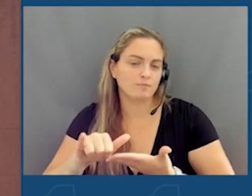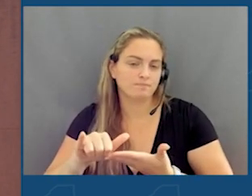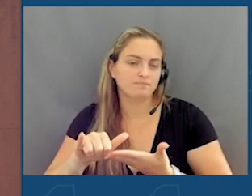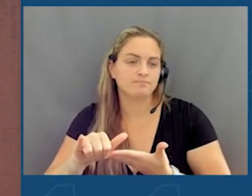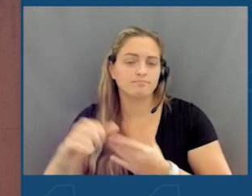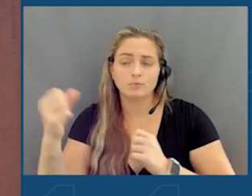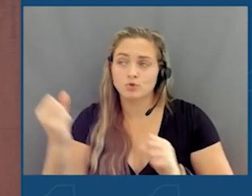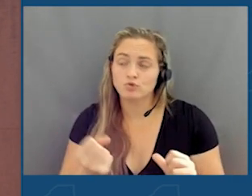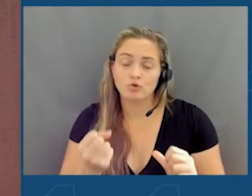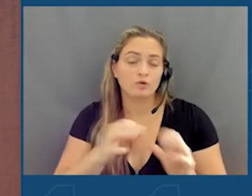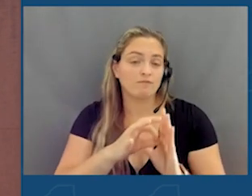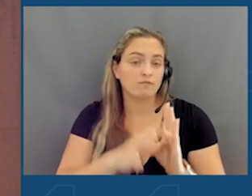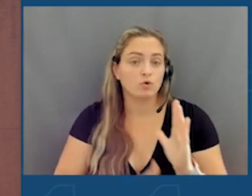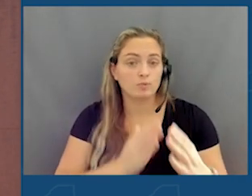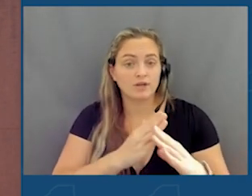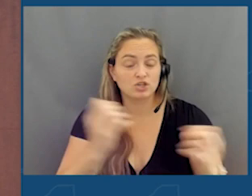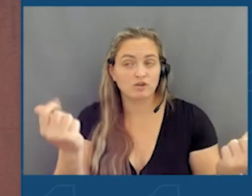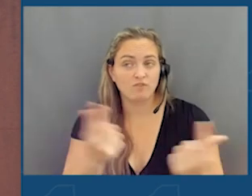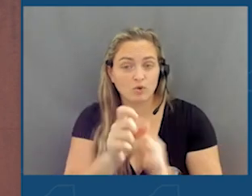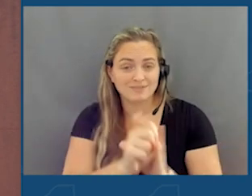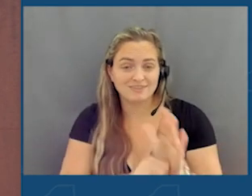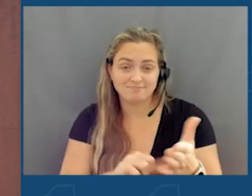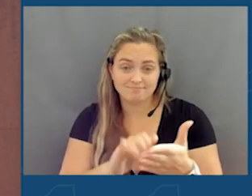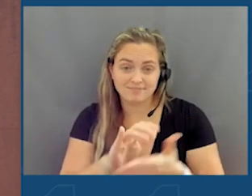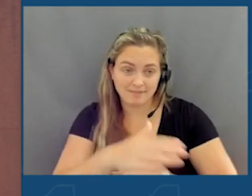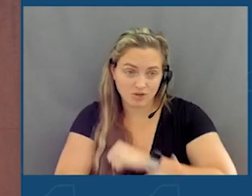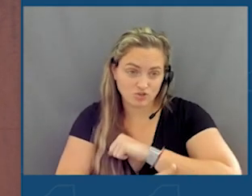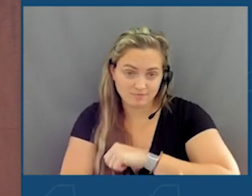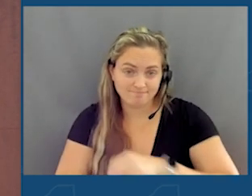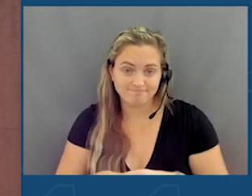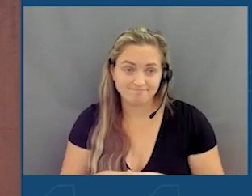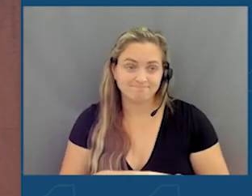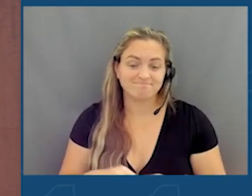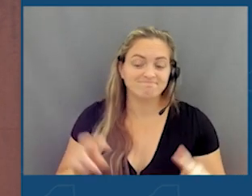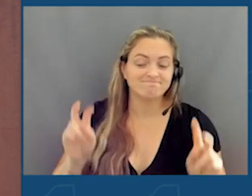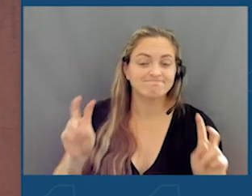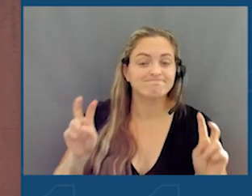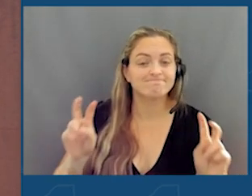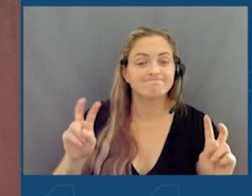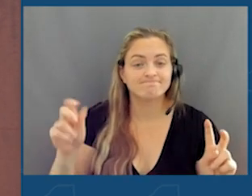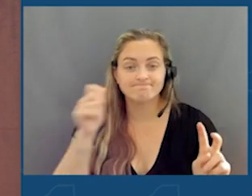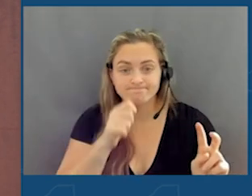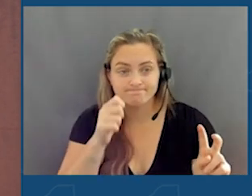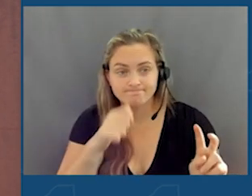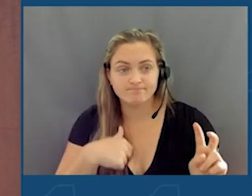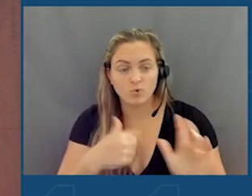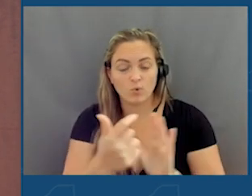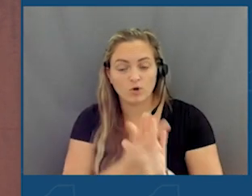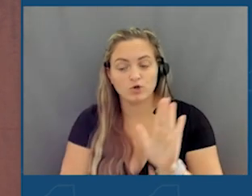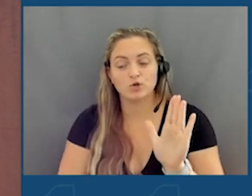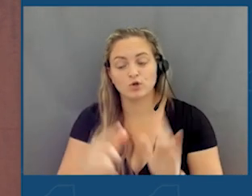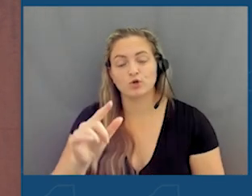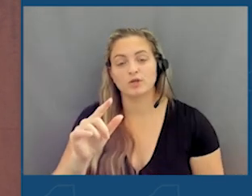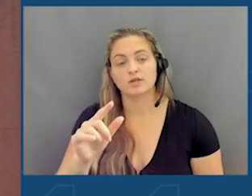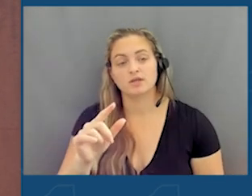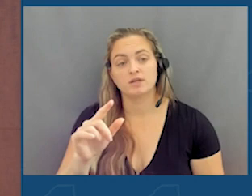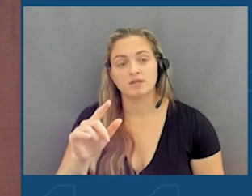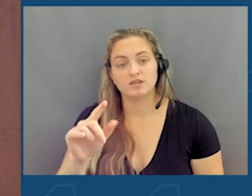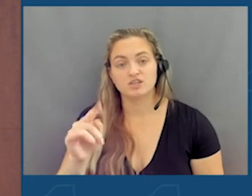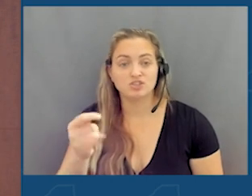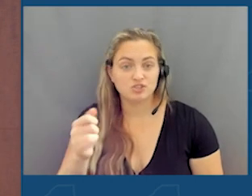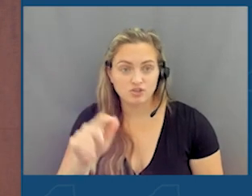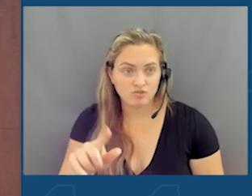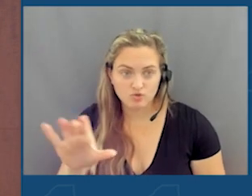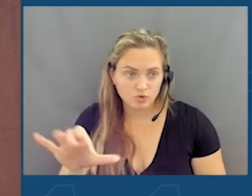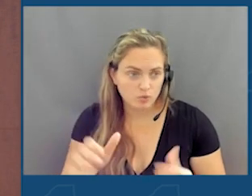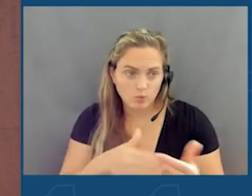voter protections of any state in the country. And we are watching each and every day as our Attorney General is doing what